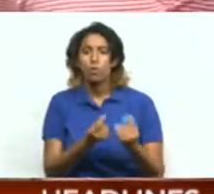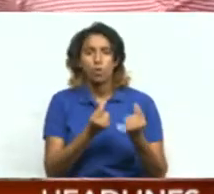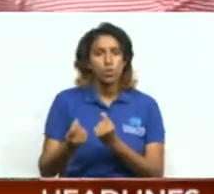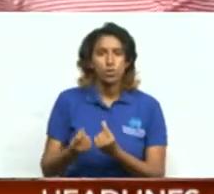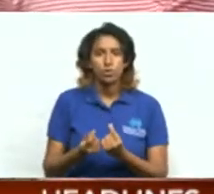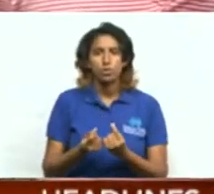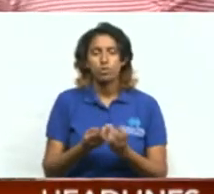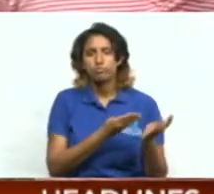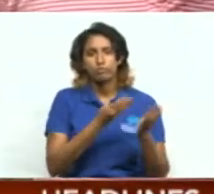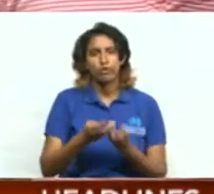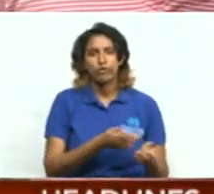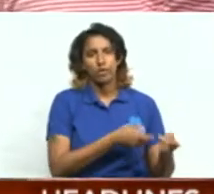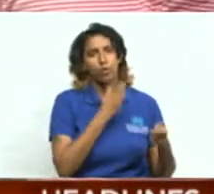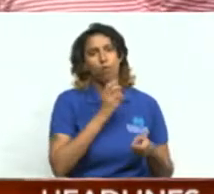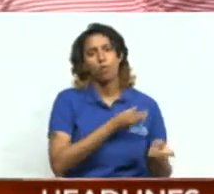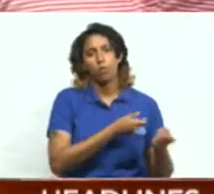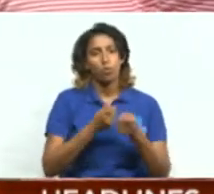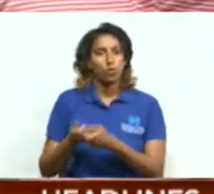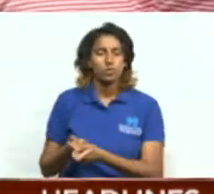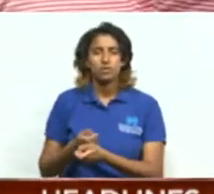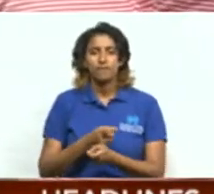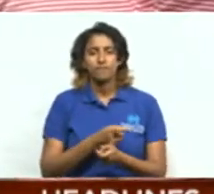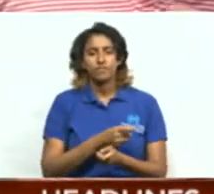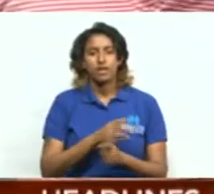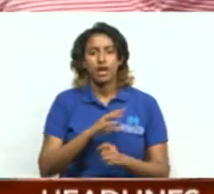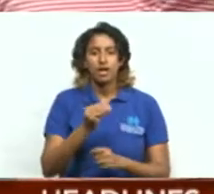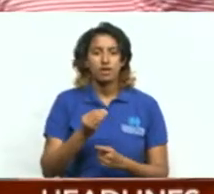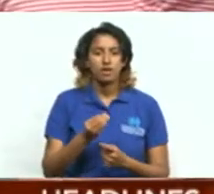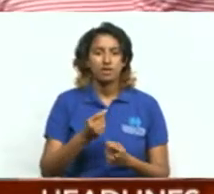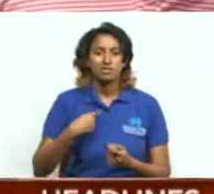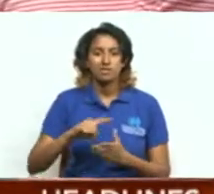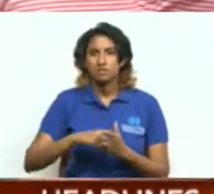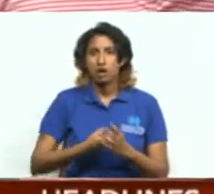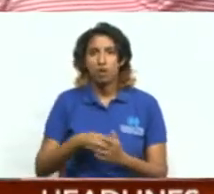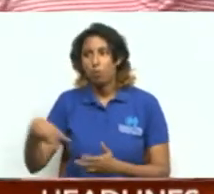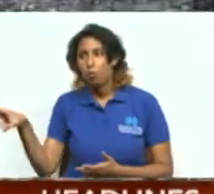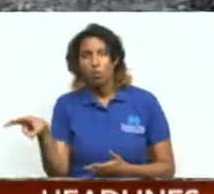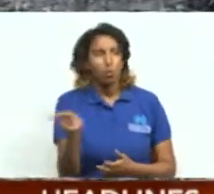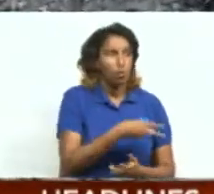fire. And he pull our hose and started wet and I said, run all about calling me.